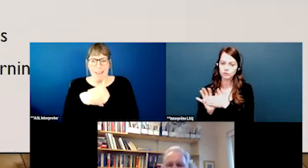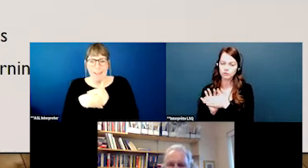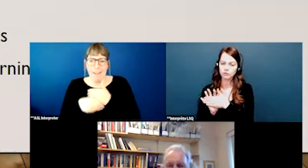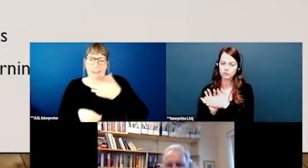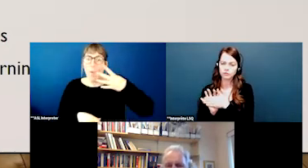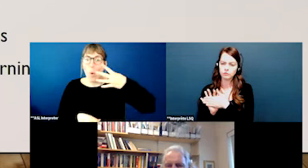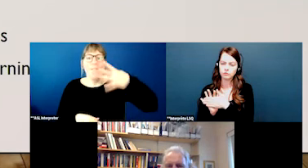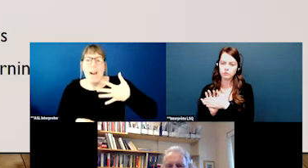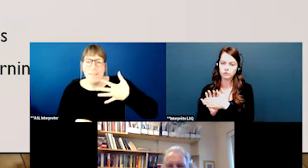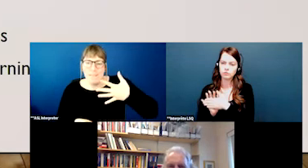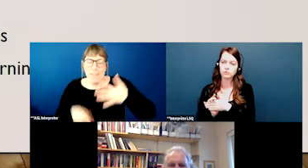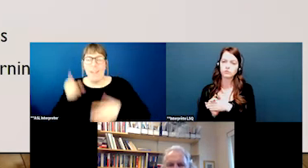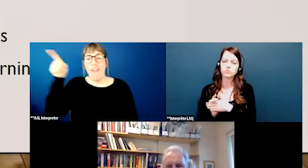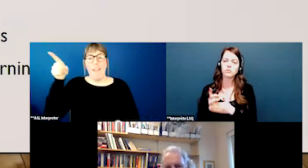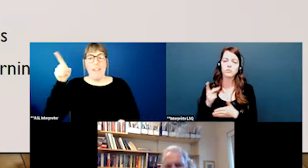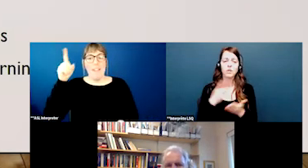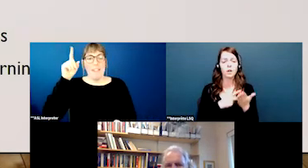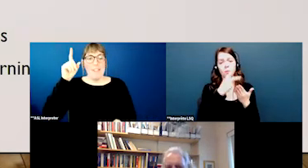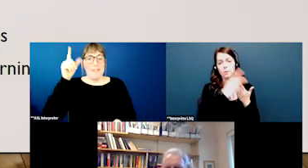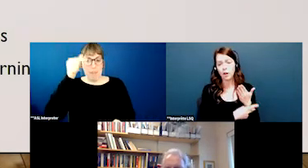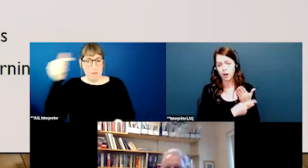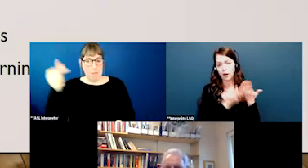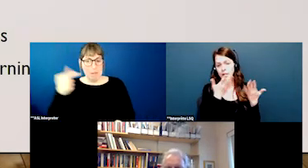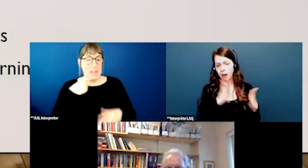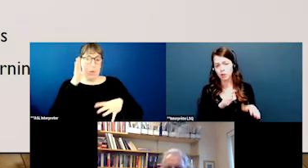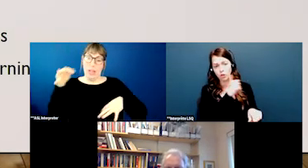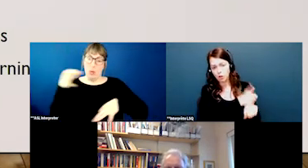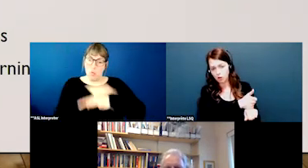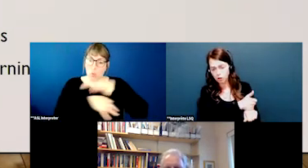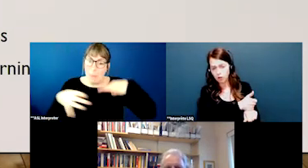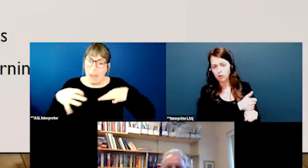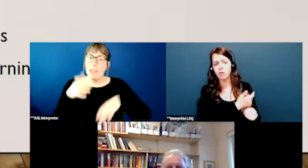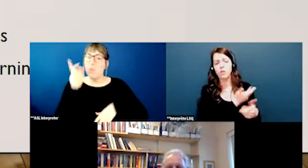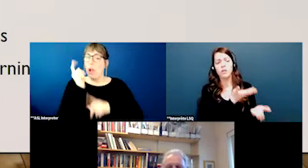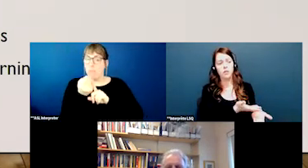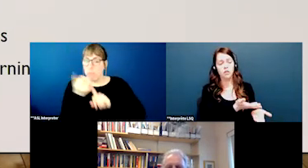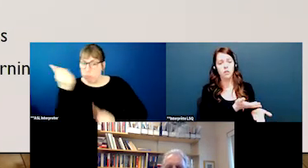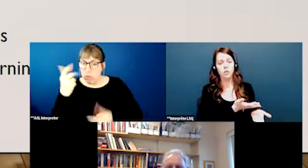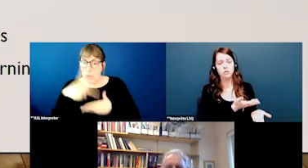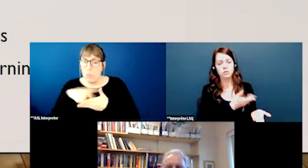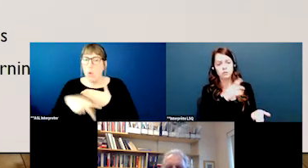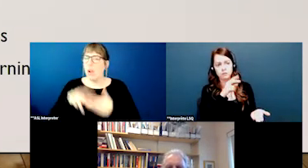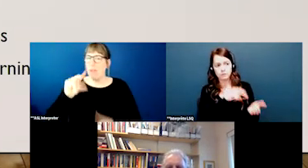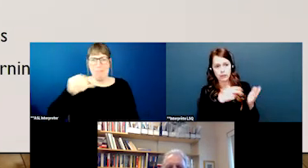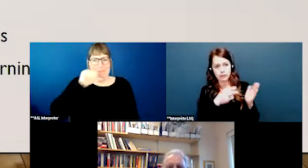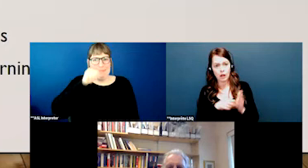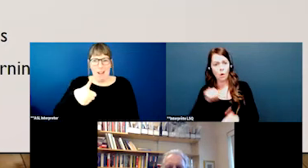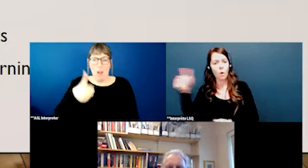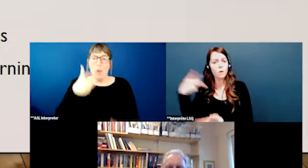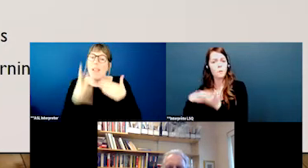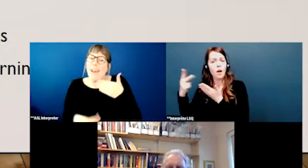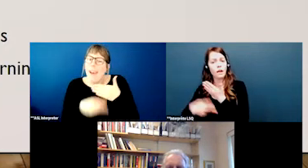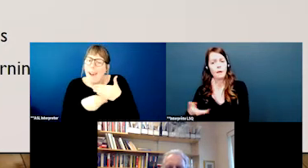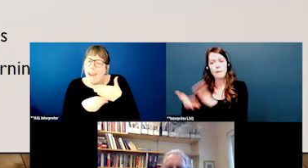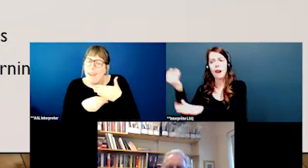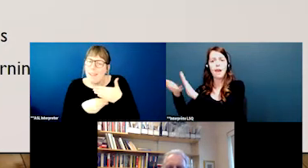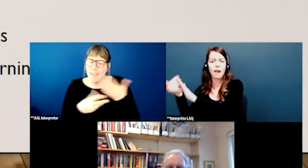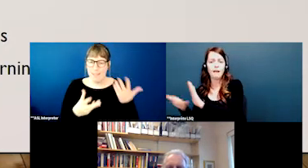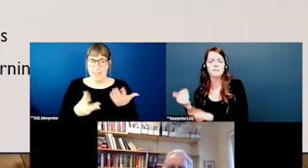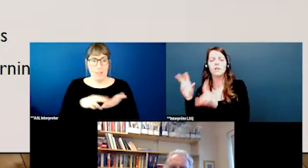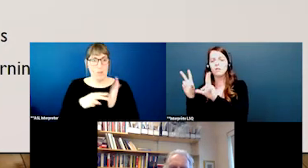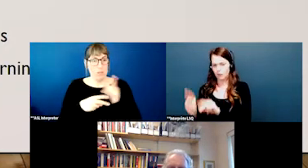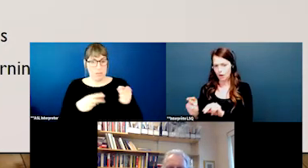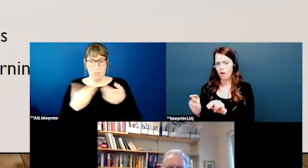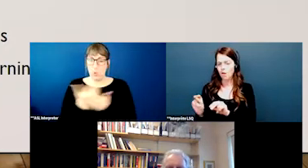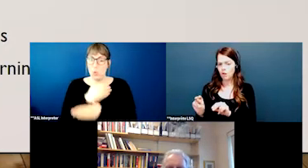said the intention is not to replace or eliminate other programs. And so the challenge then is, how does the new